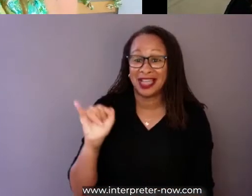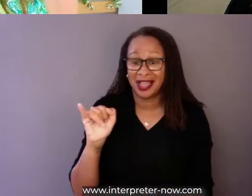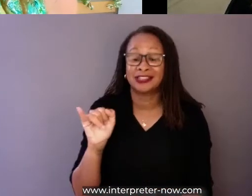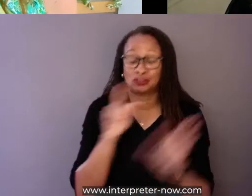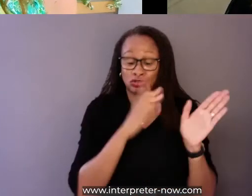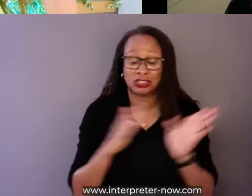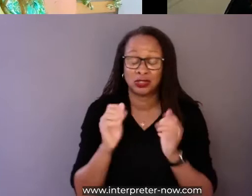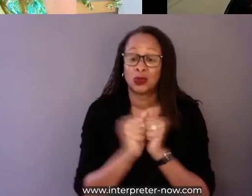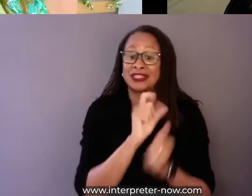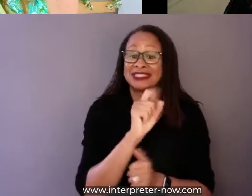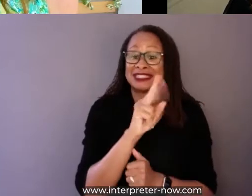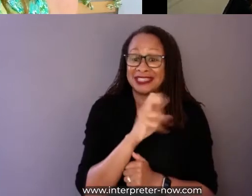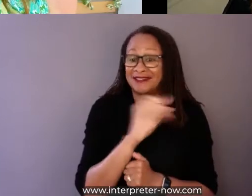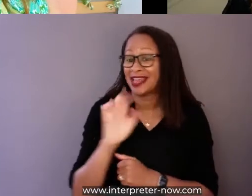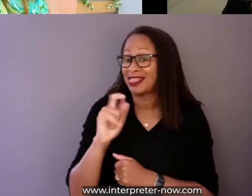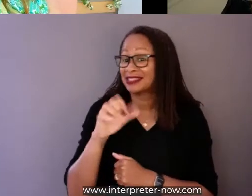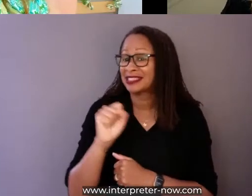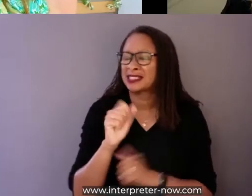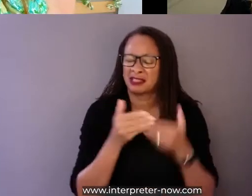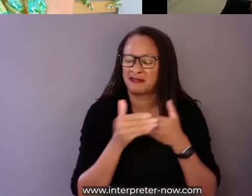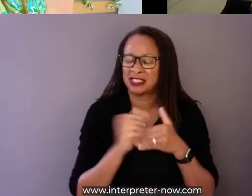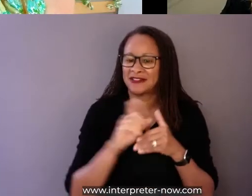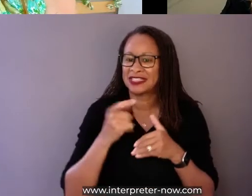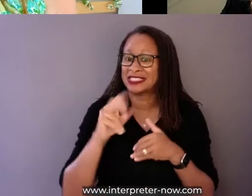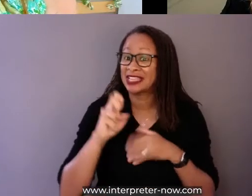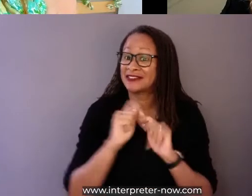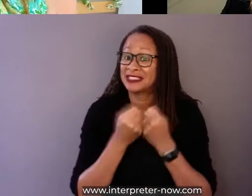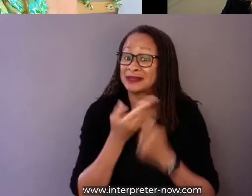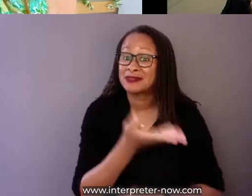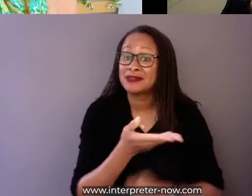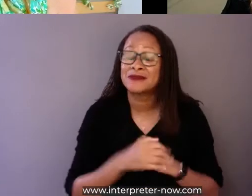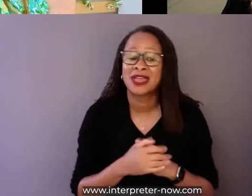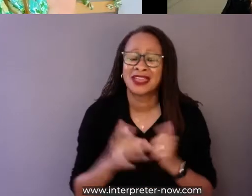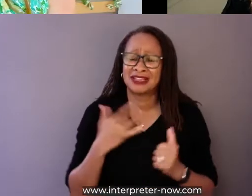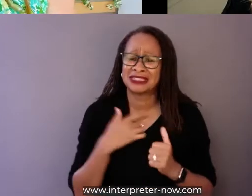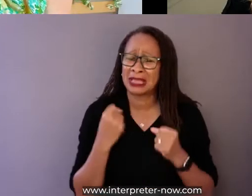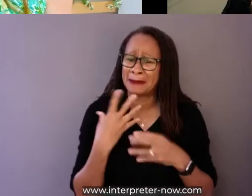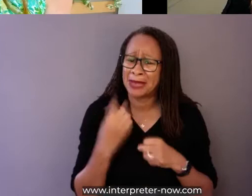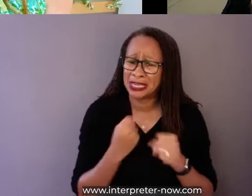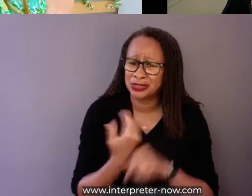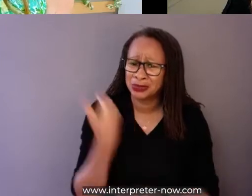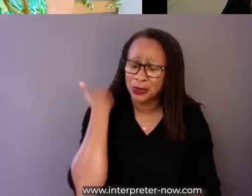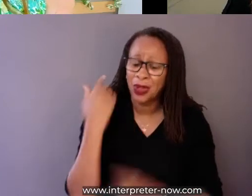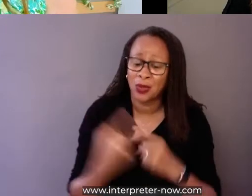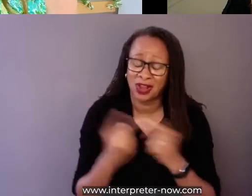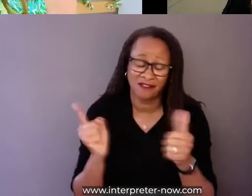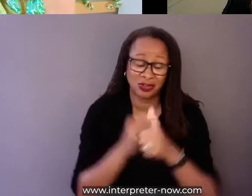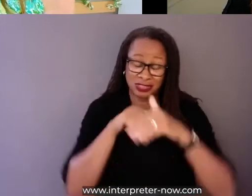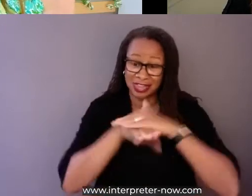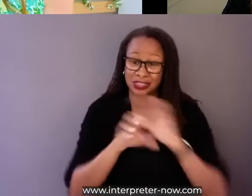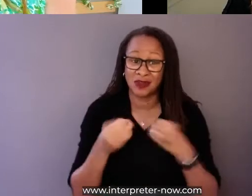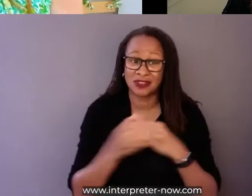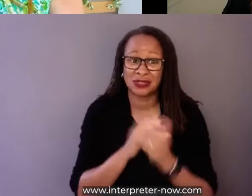of the executive team. It feels like, I was thinking about this, it feels like ages ago when I first walked into the Reddit office and met you and Steve.